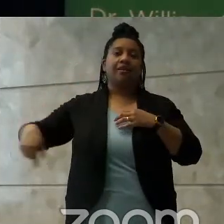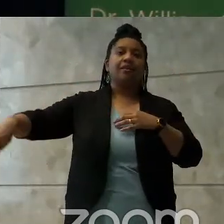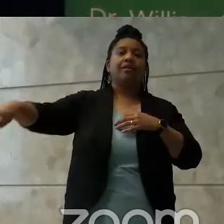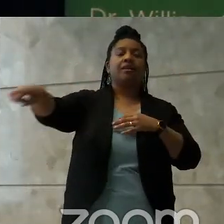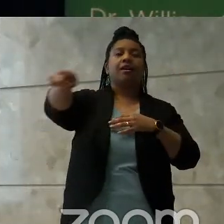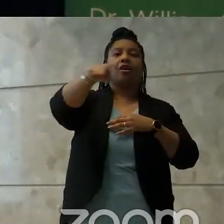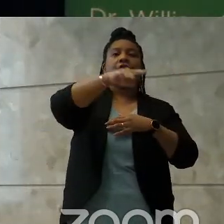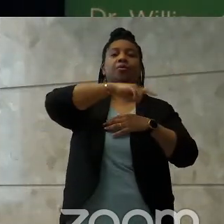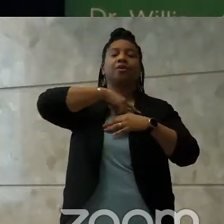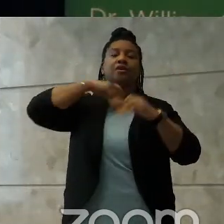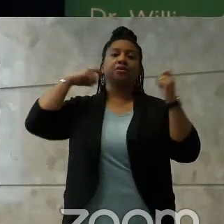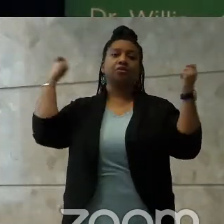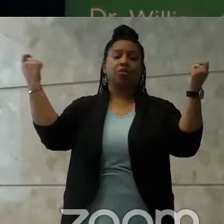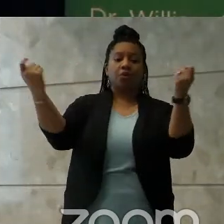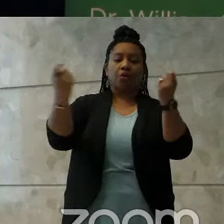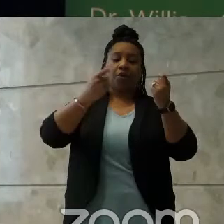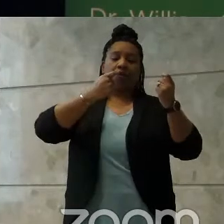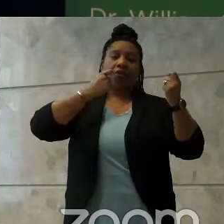Let our